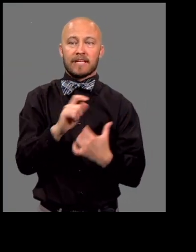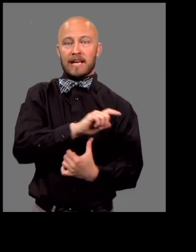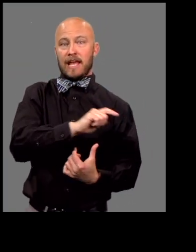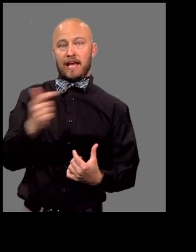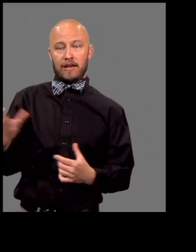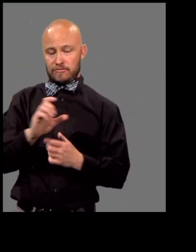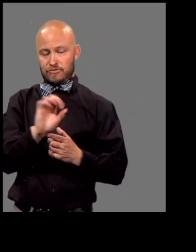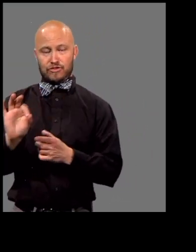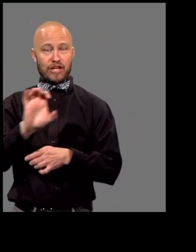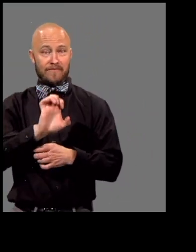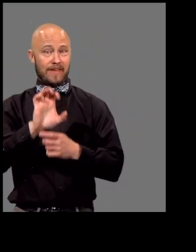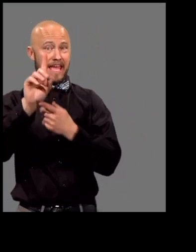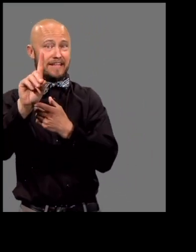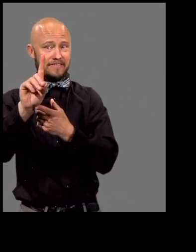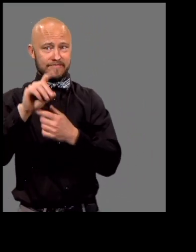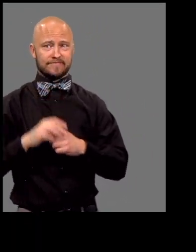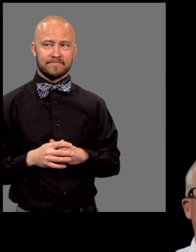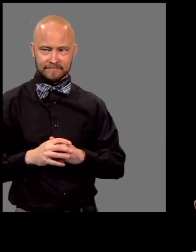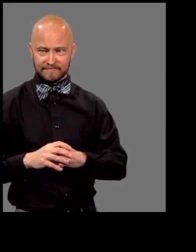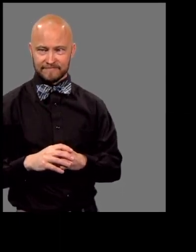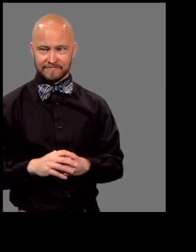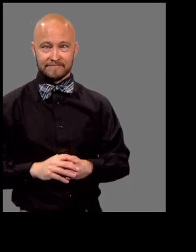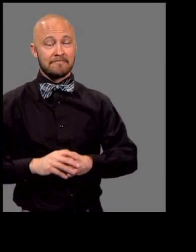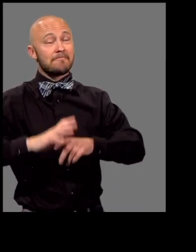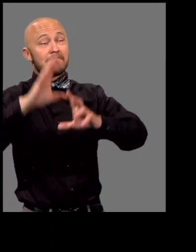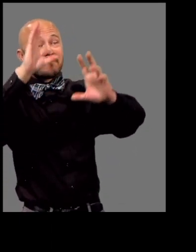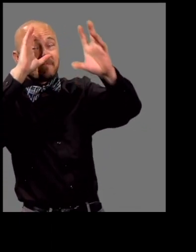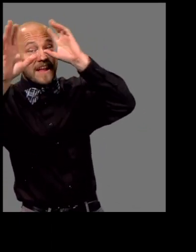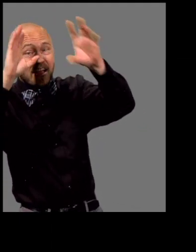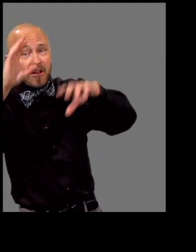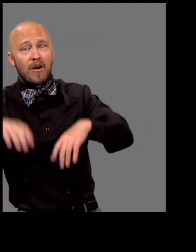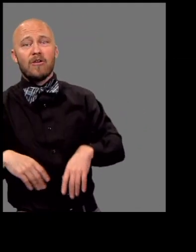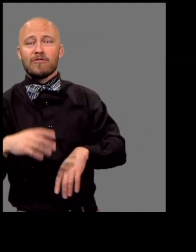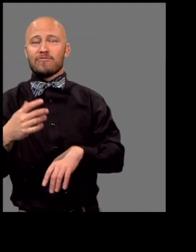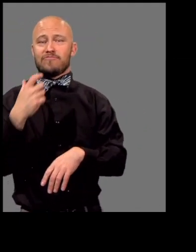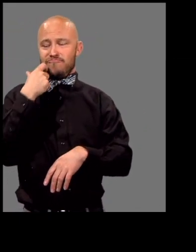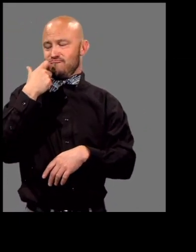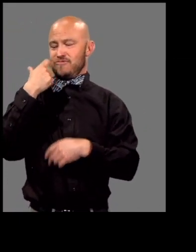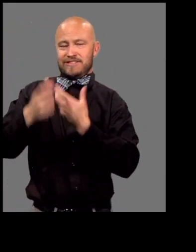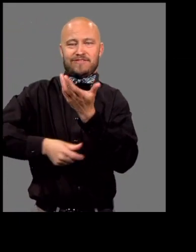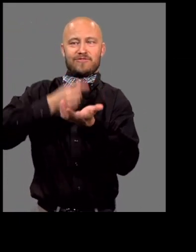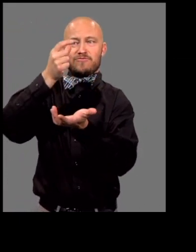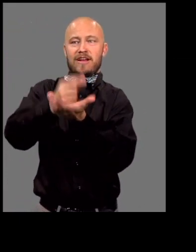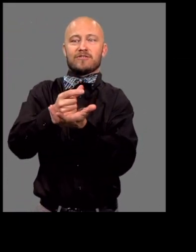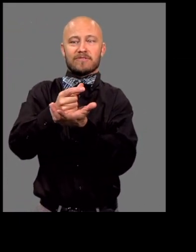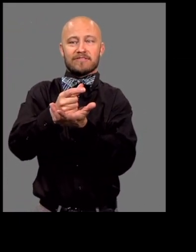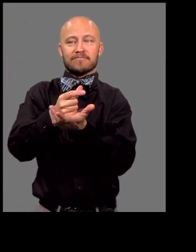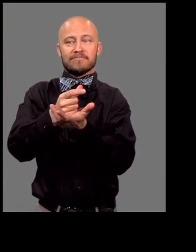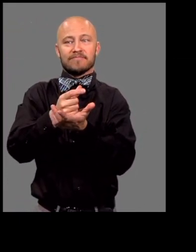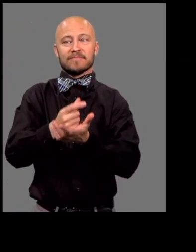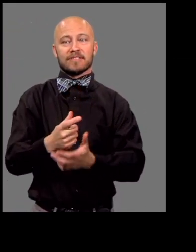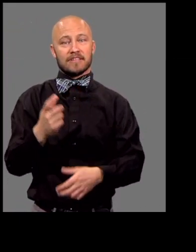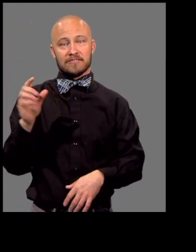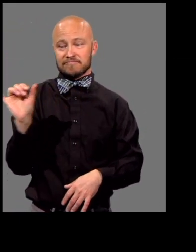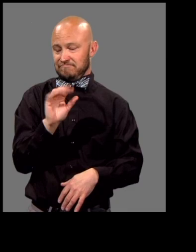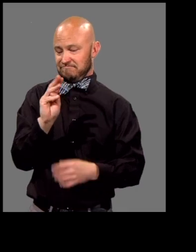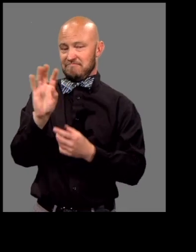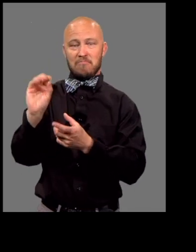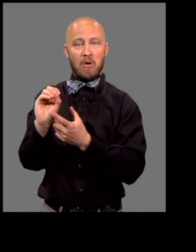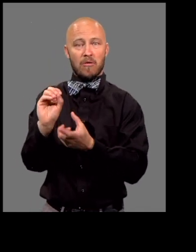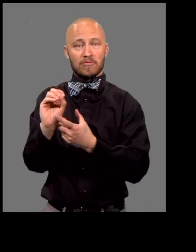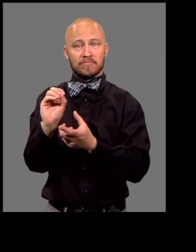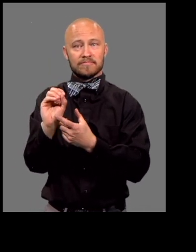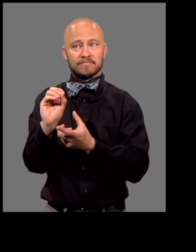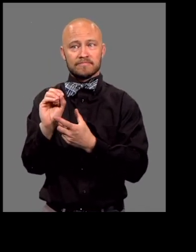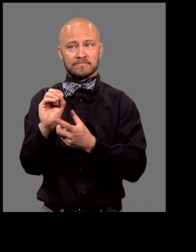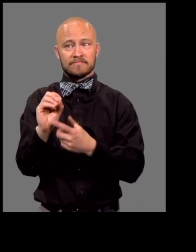here comes Chef Ed for another message. Hello and greetings, recent graduates there. First off, I want to reiterate what Chef